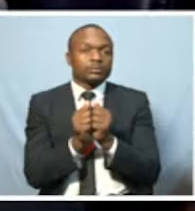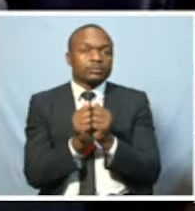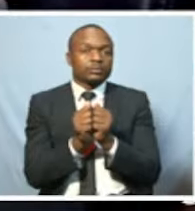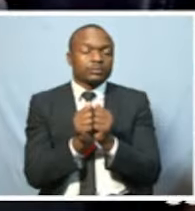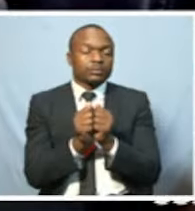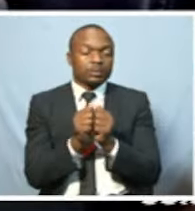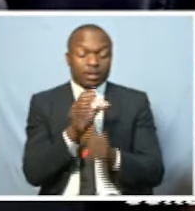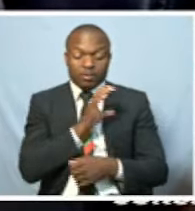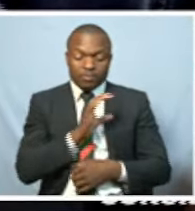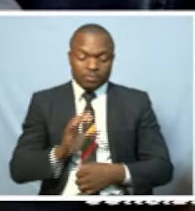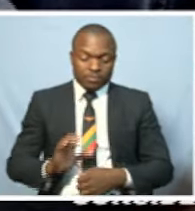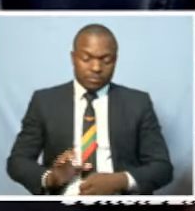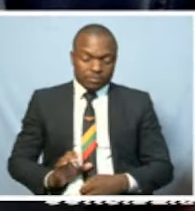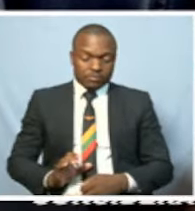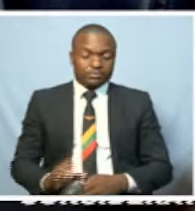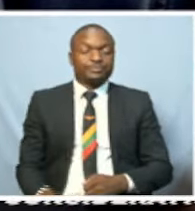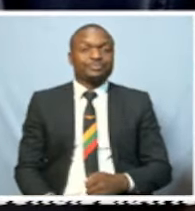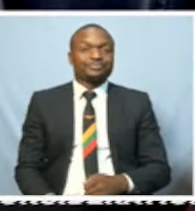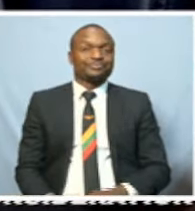contractors.